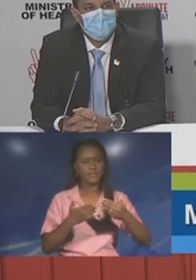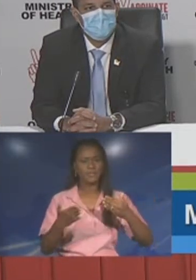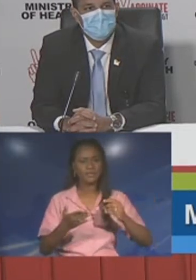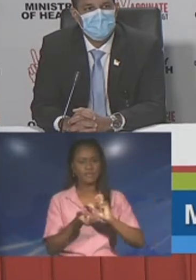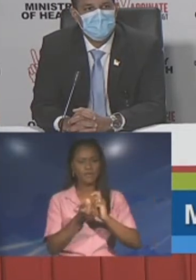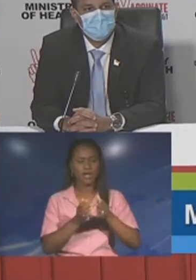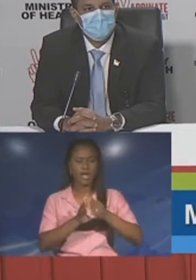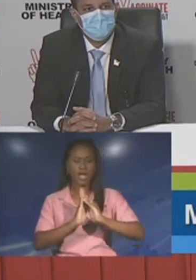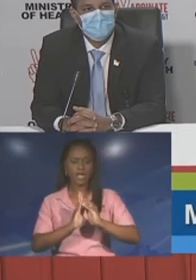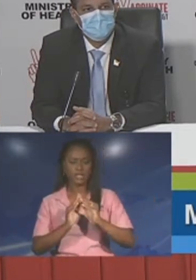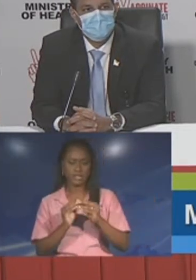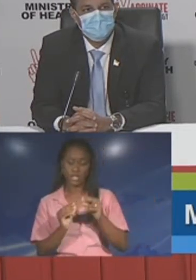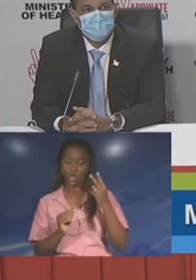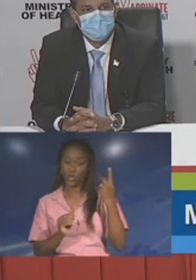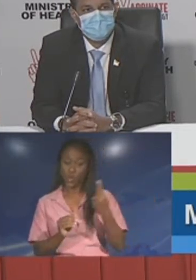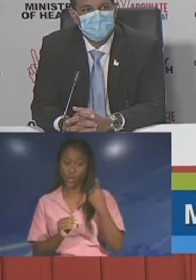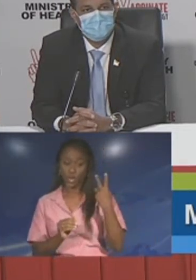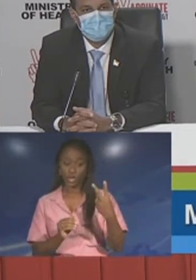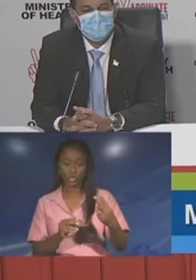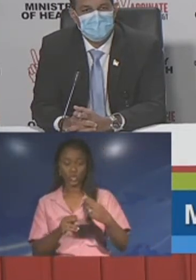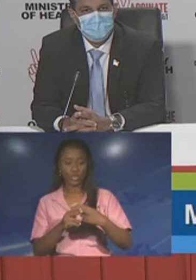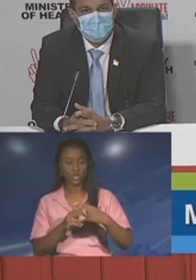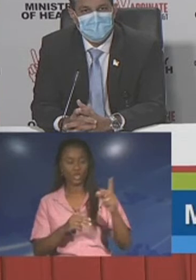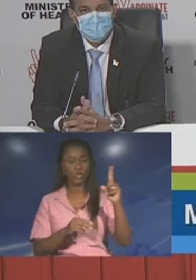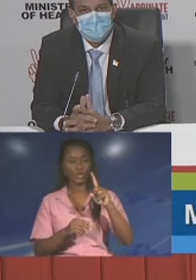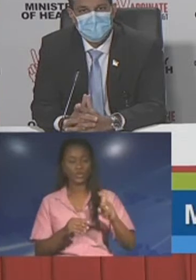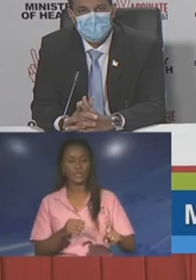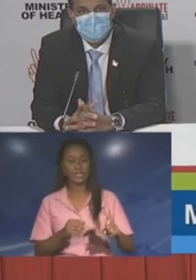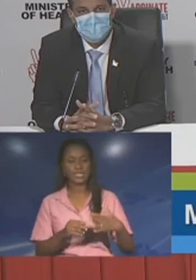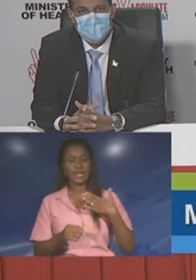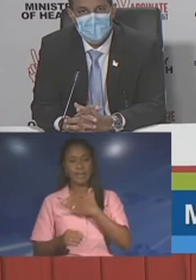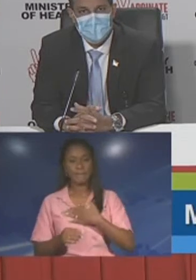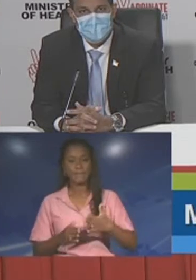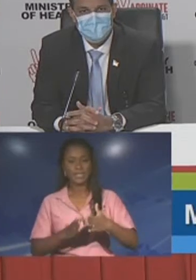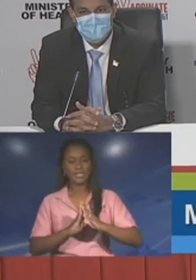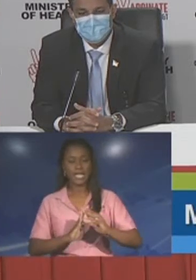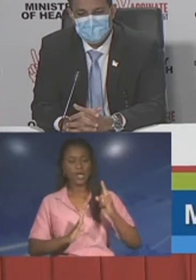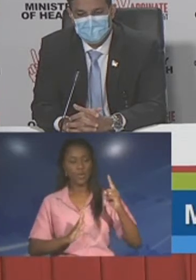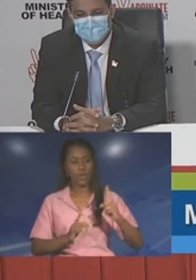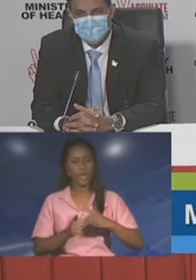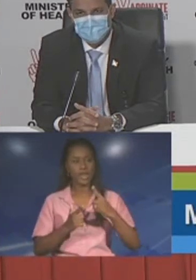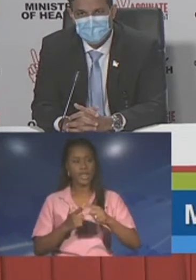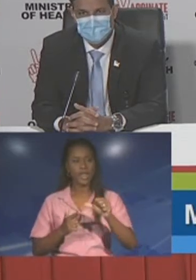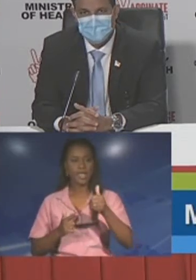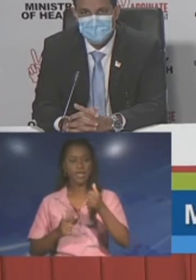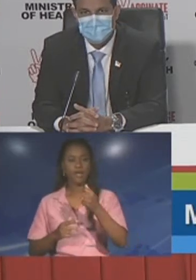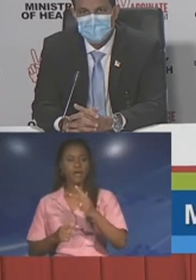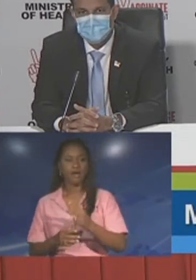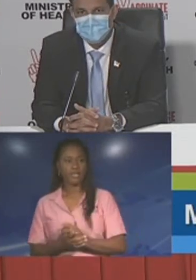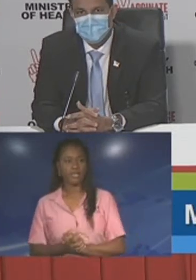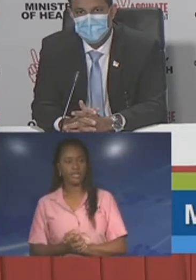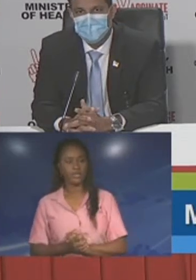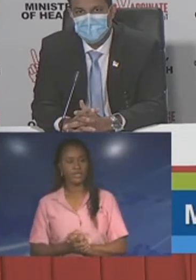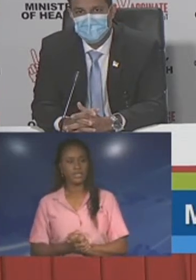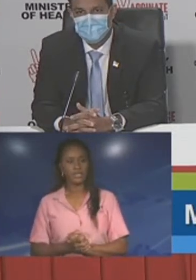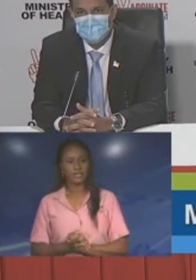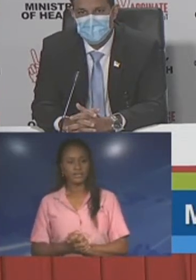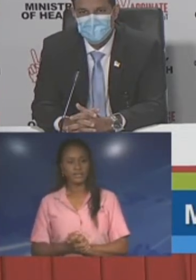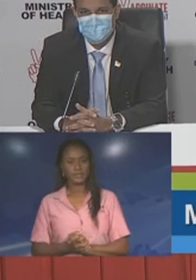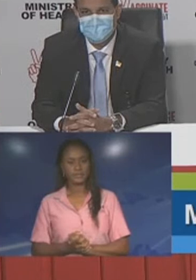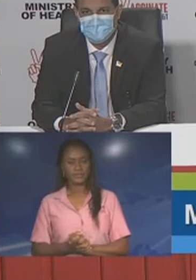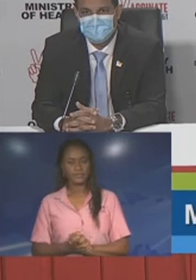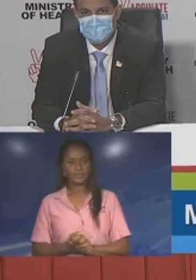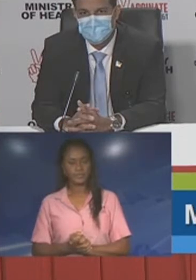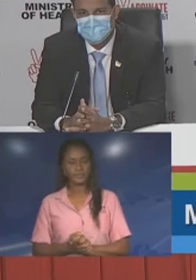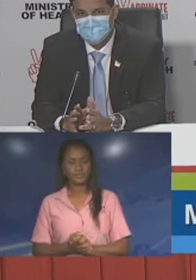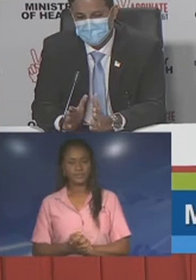more than 2 brief questions. Please ask your questions one right after the other to the relevant members of the panel. We